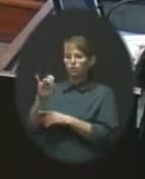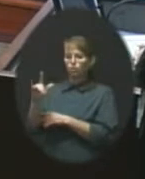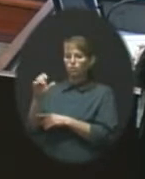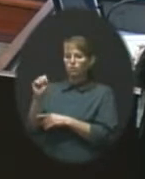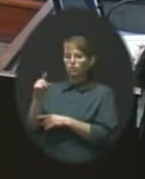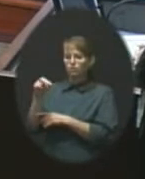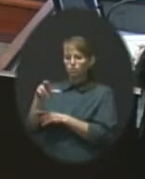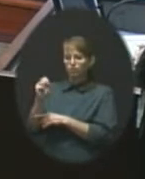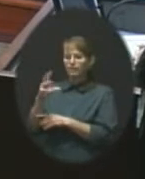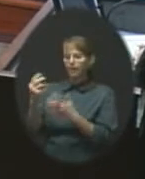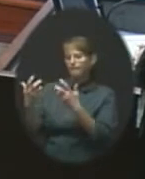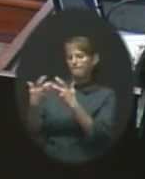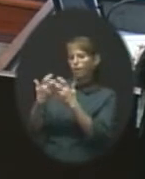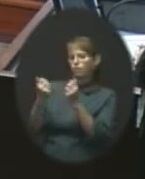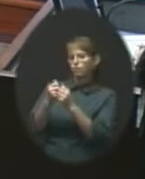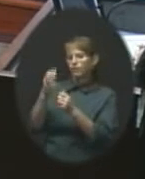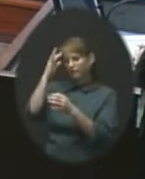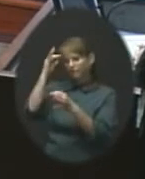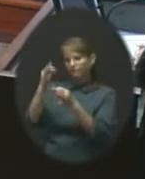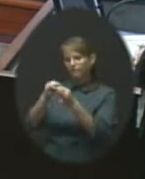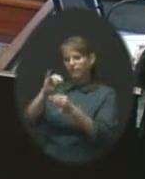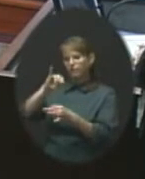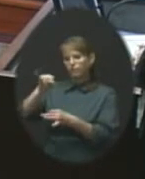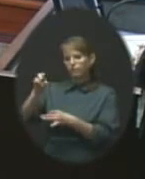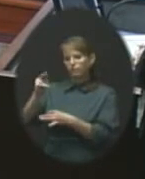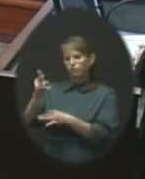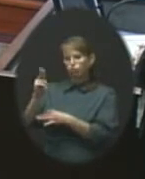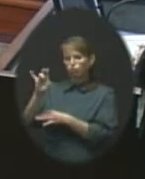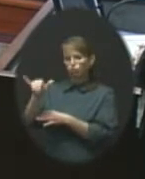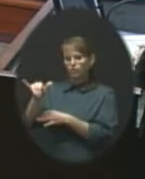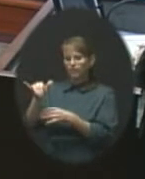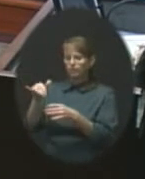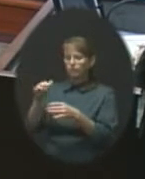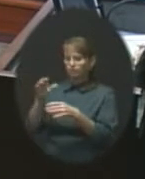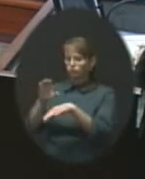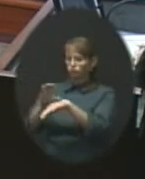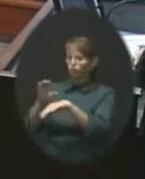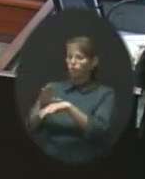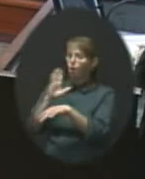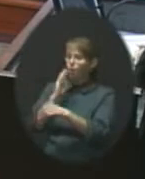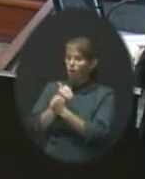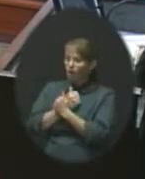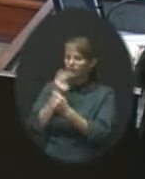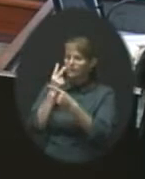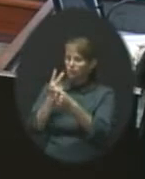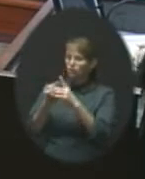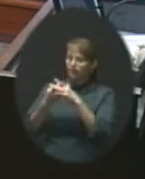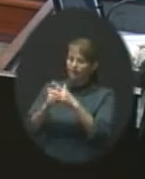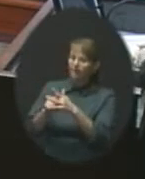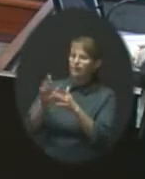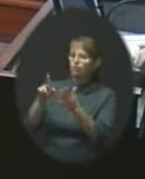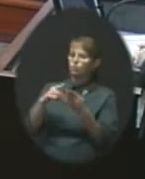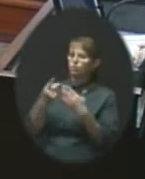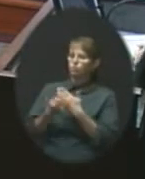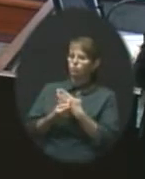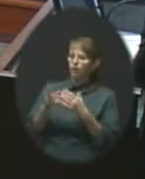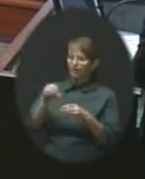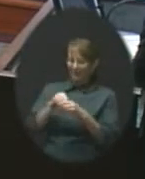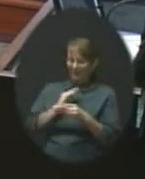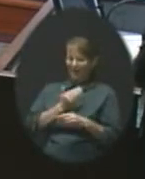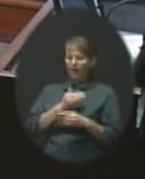Church. Love to see you guys be able to implement your programs in our city. It's desperately needed. You have my